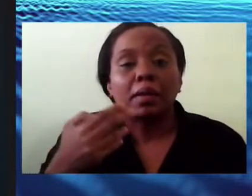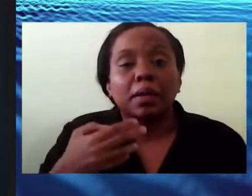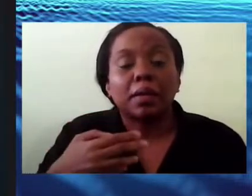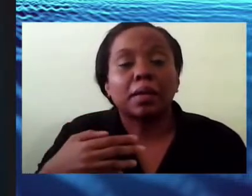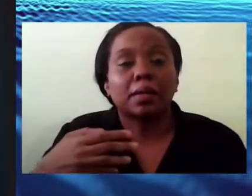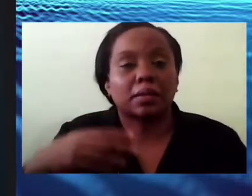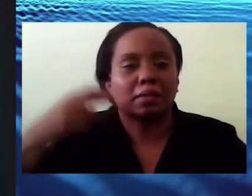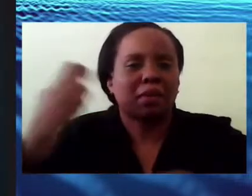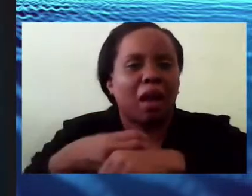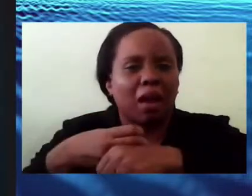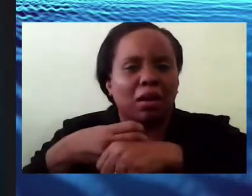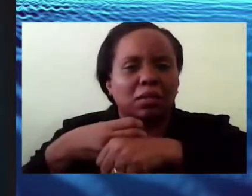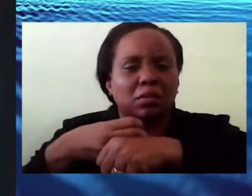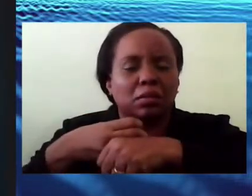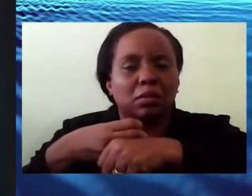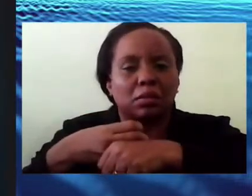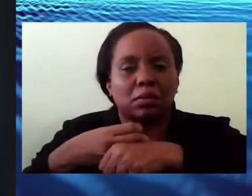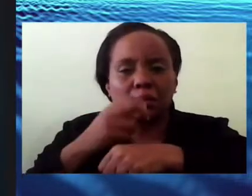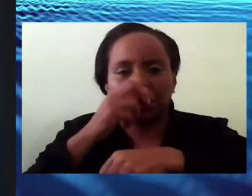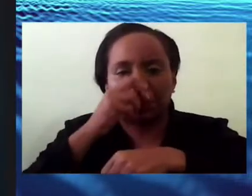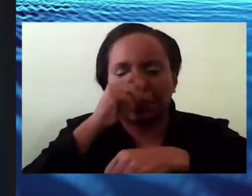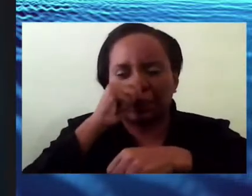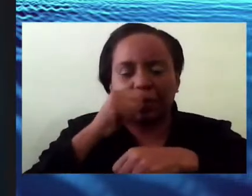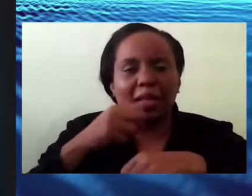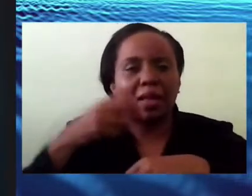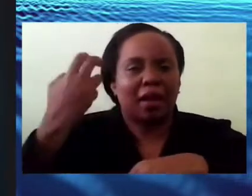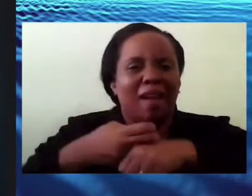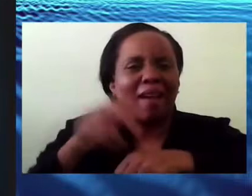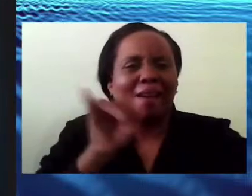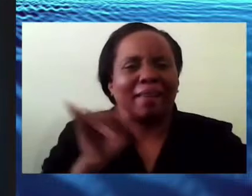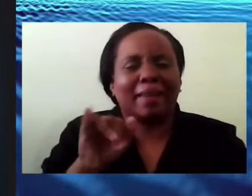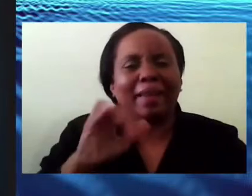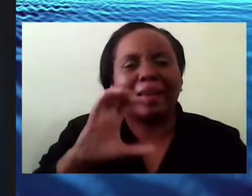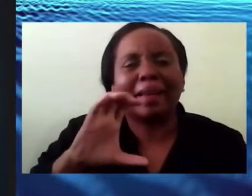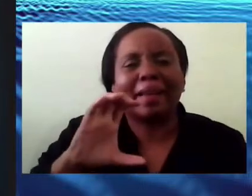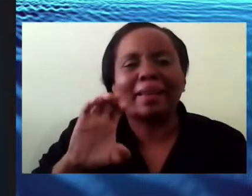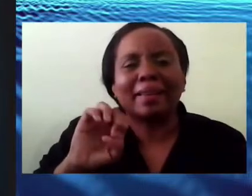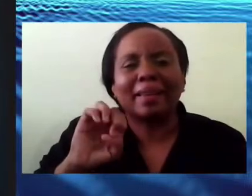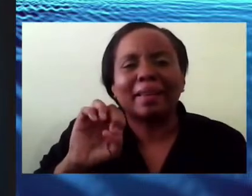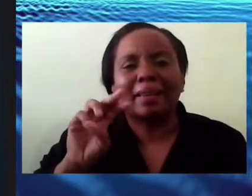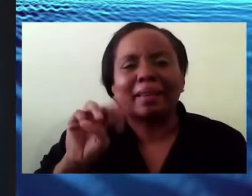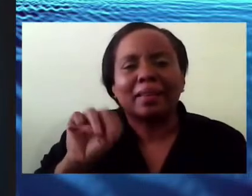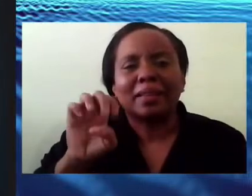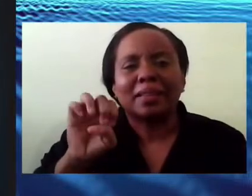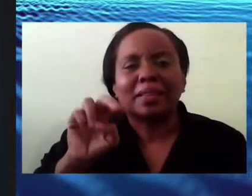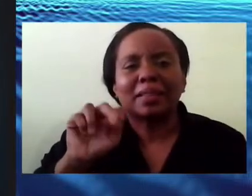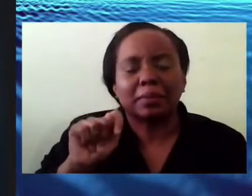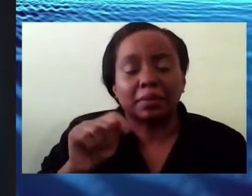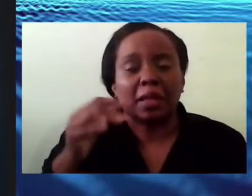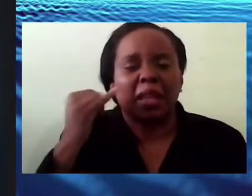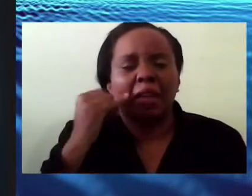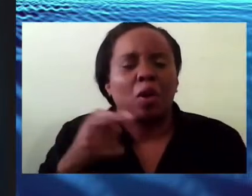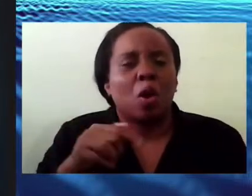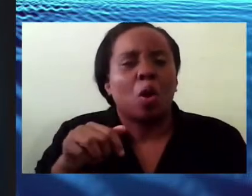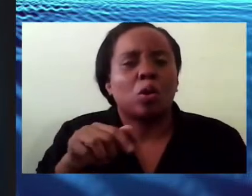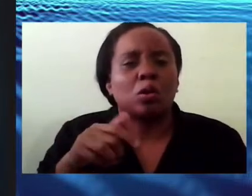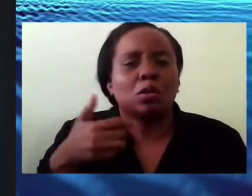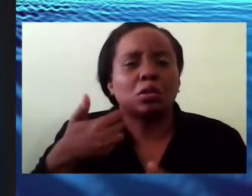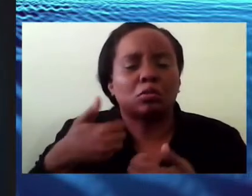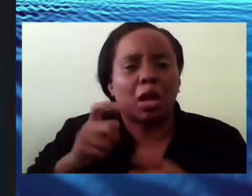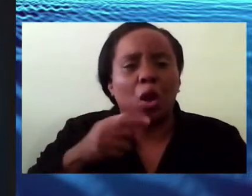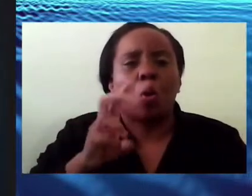waves. And those waves are like cement, so that even washing it or power washing it causes some